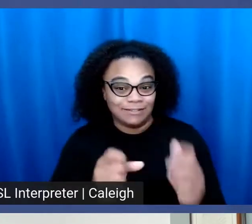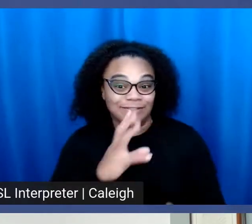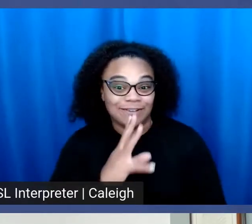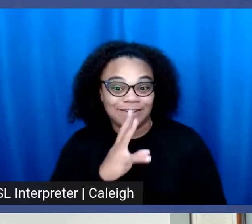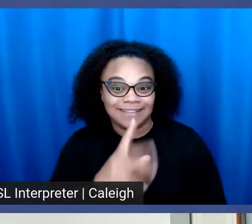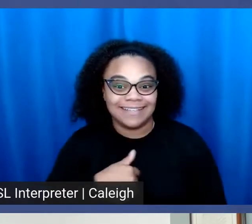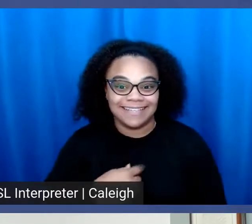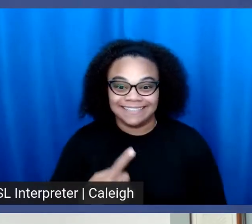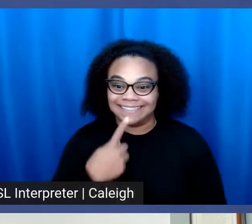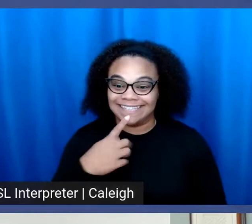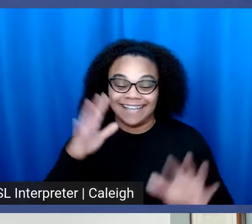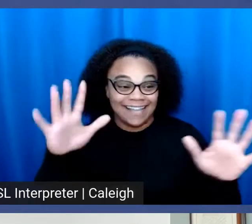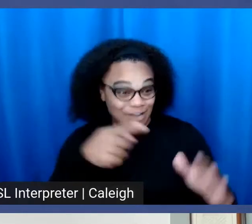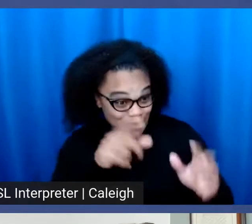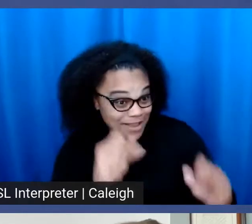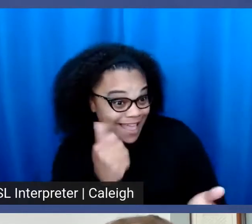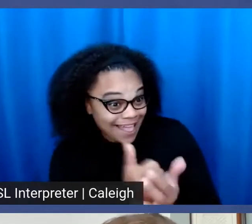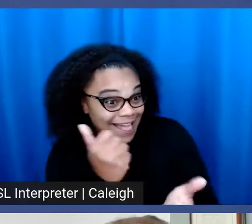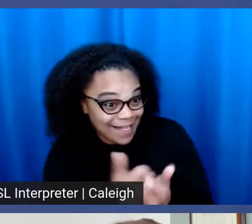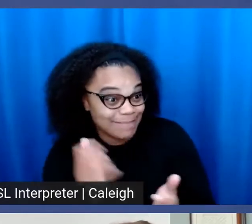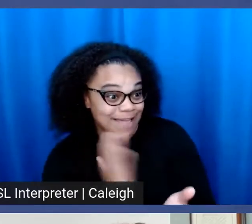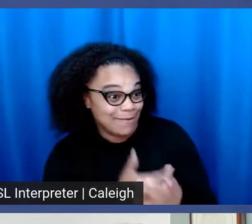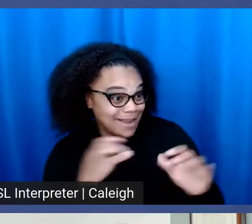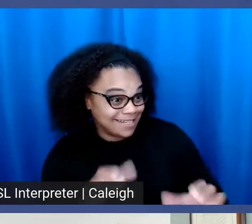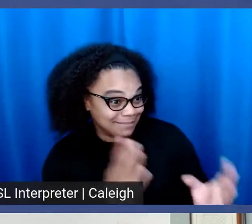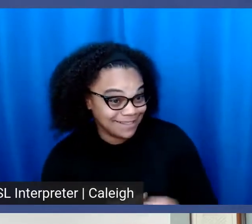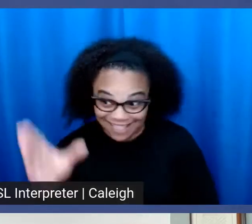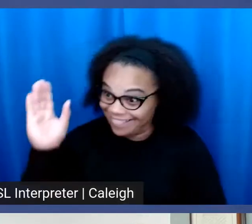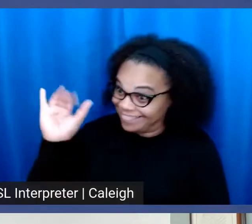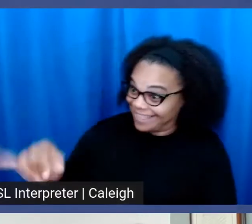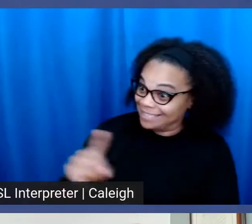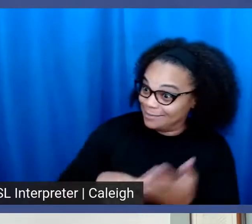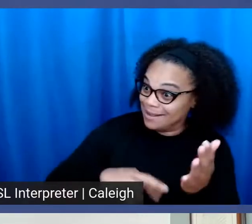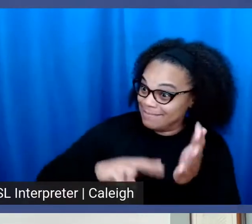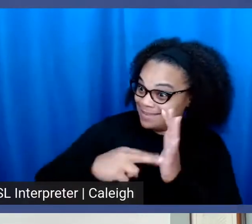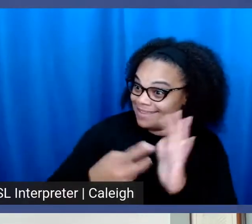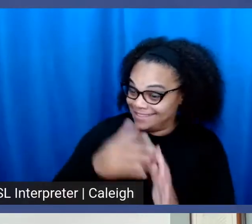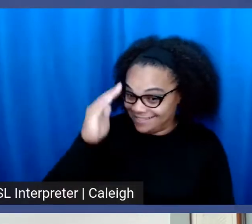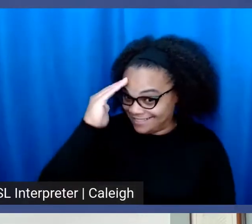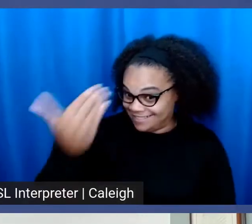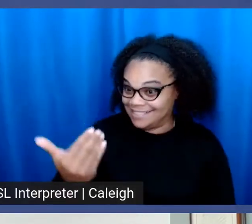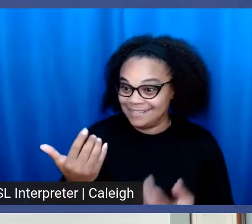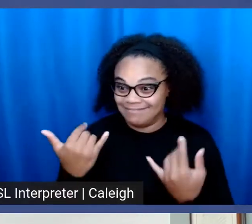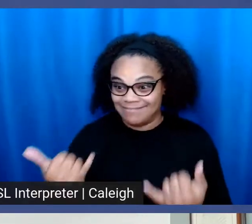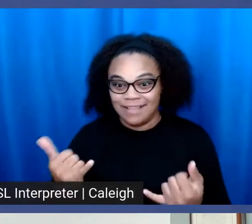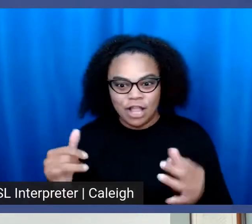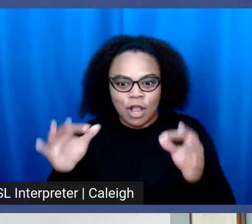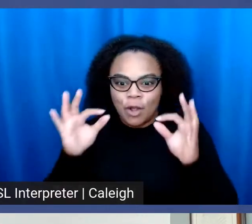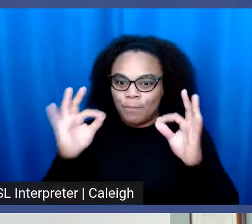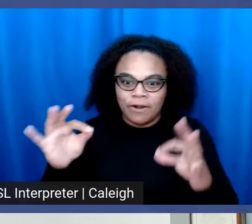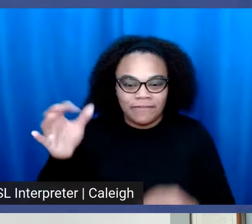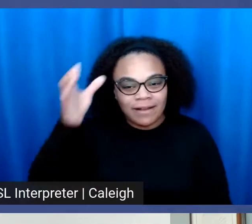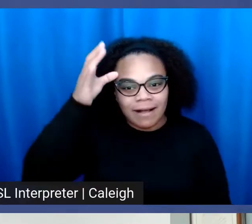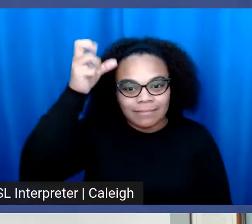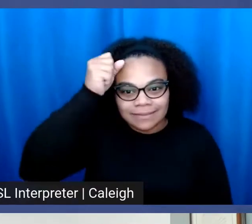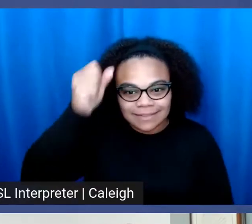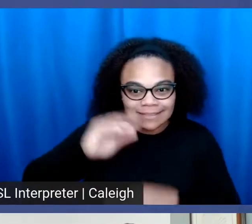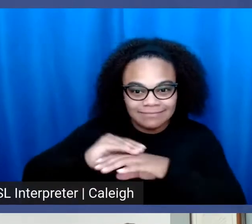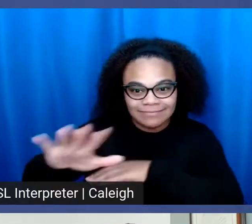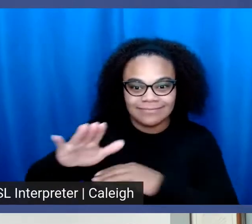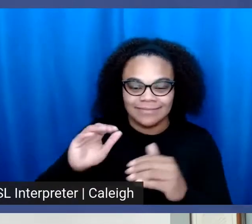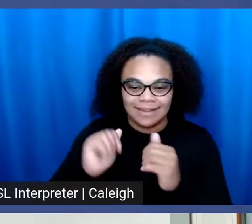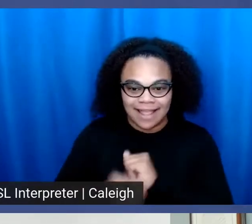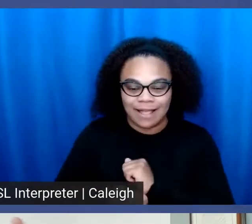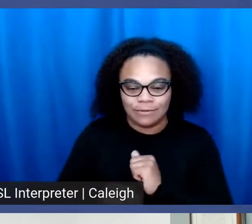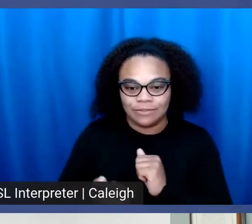can help, and I gave him a 3-point action plan. Well, that's exactly what I'm talking about. This seems to me to be perfect common sense advice of how to shore up. Right? We talked